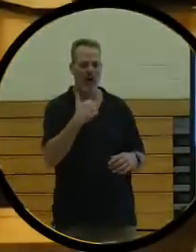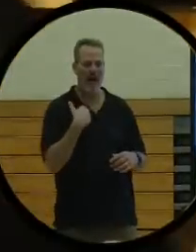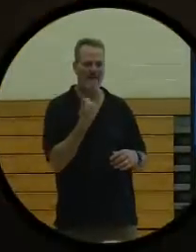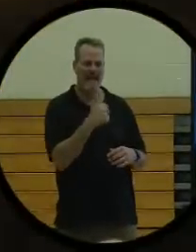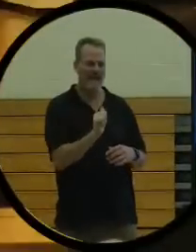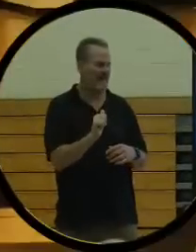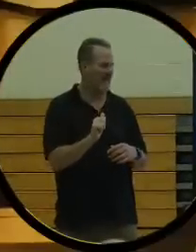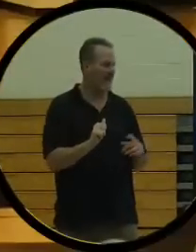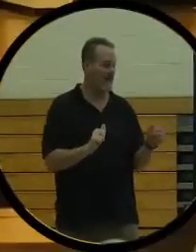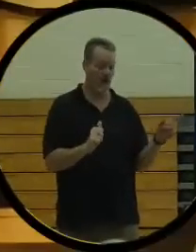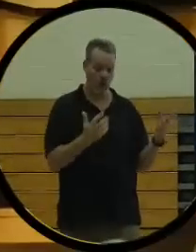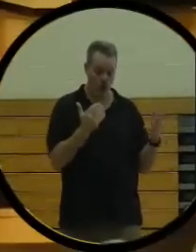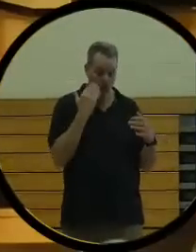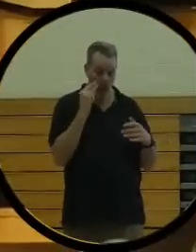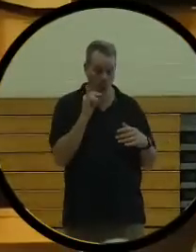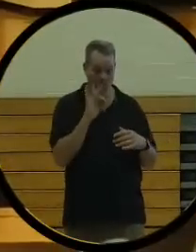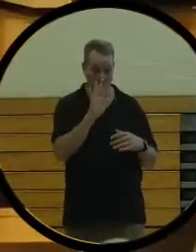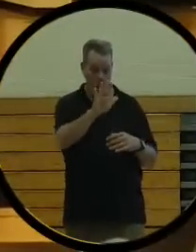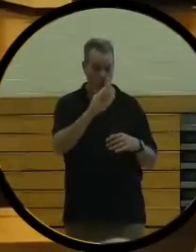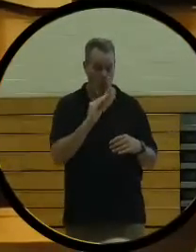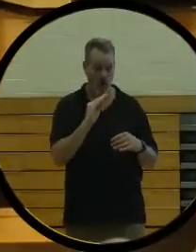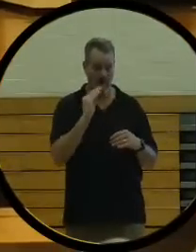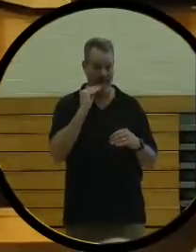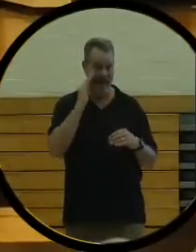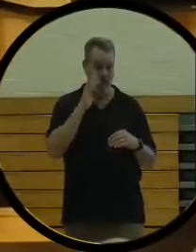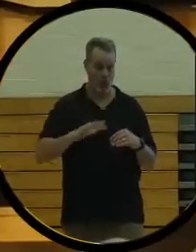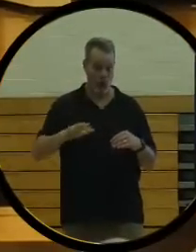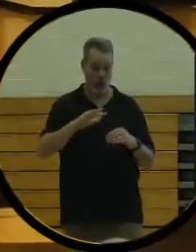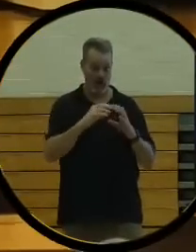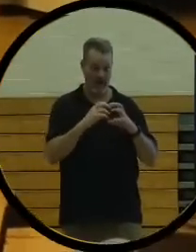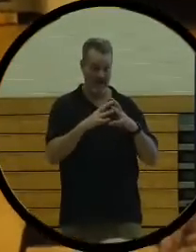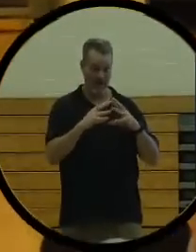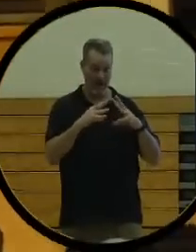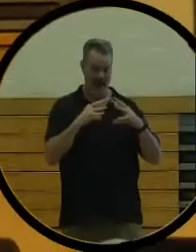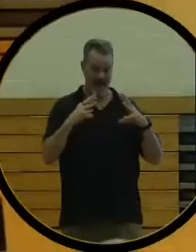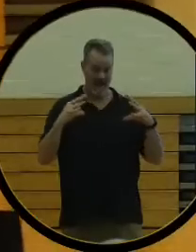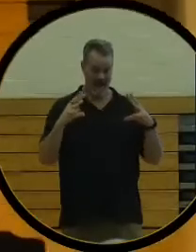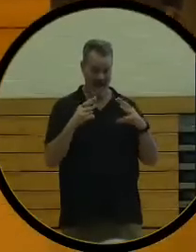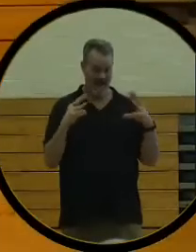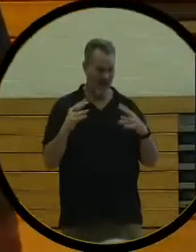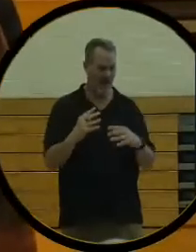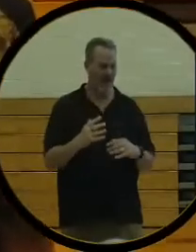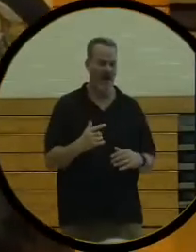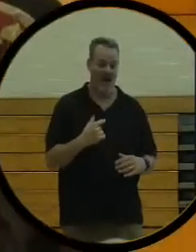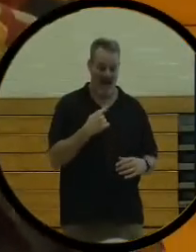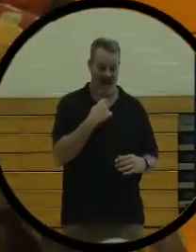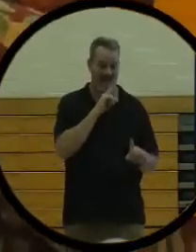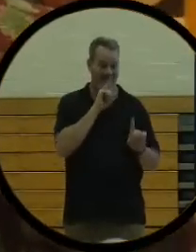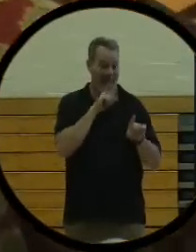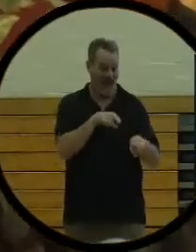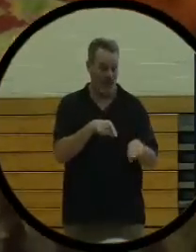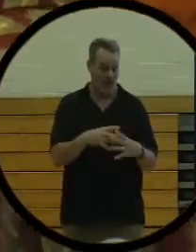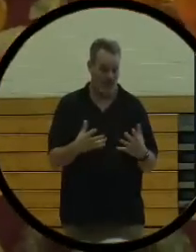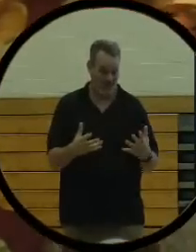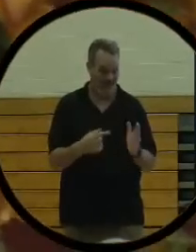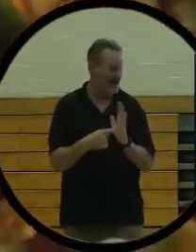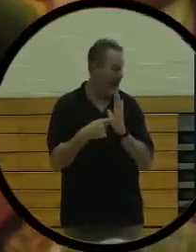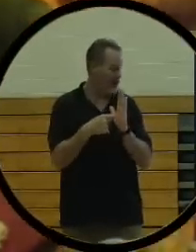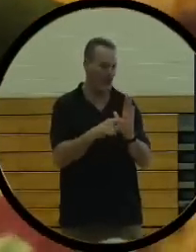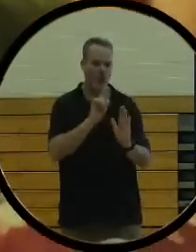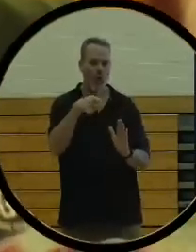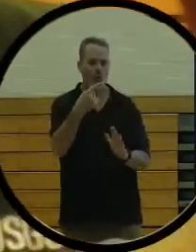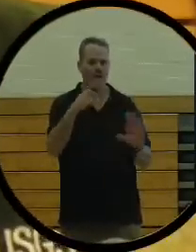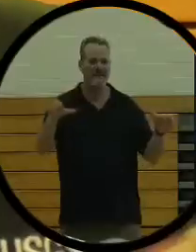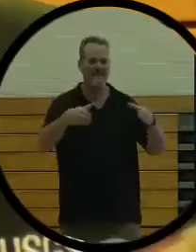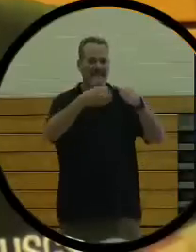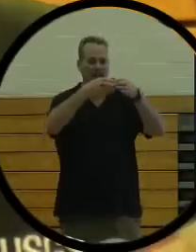butterfly. You wanted to know whether or not we see any deformation in your neighborhood, and the answer is I showed you only the summit.